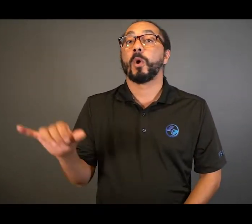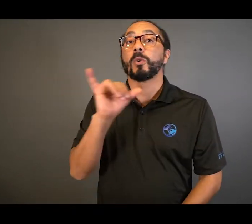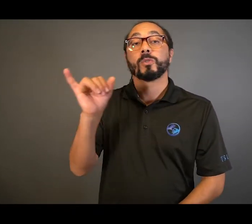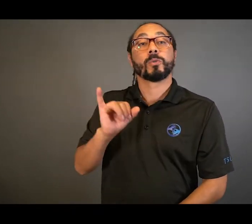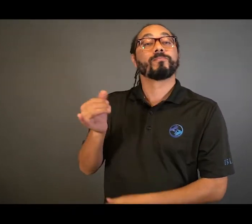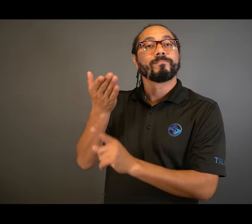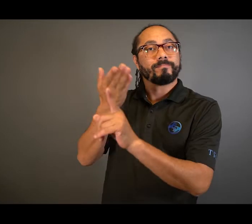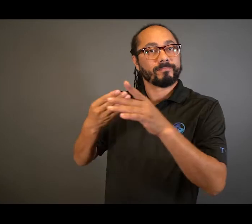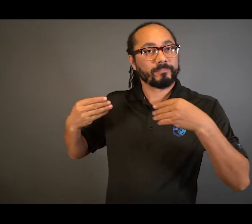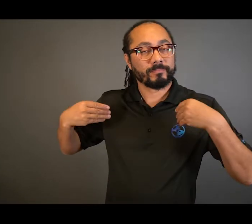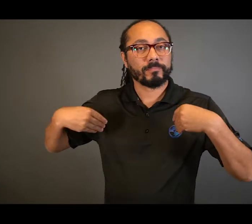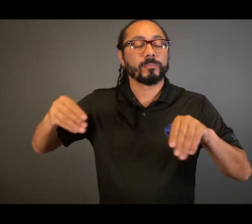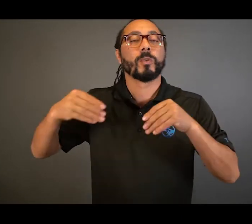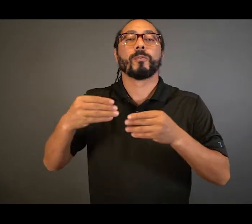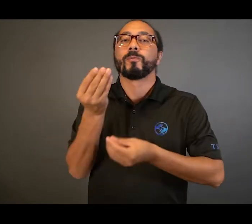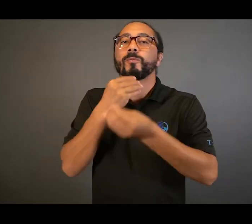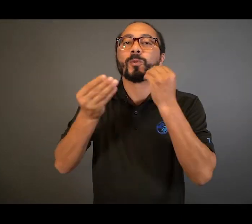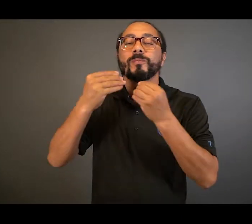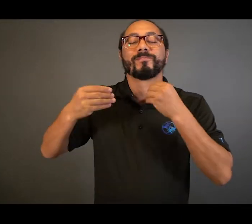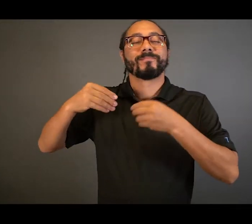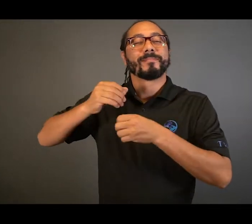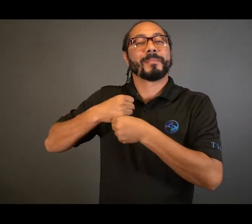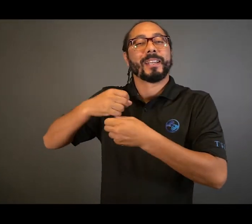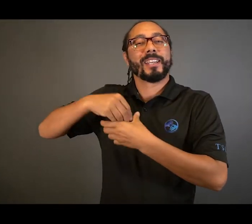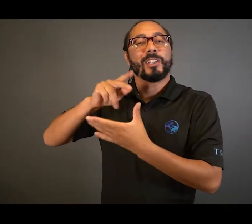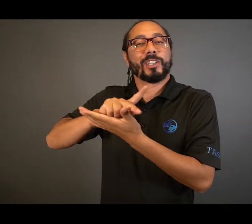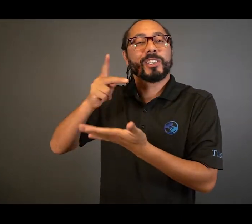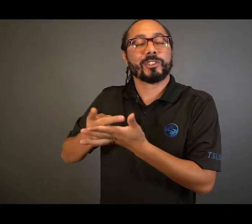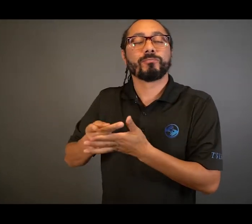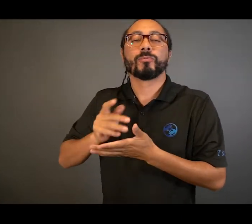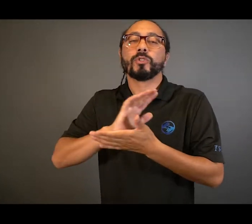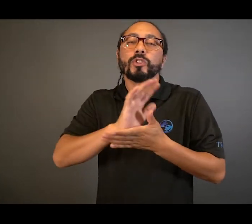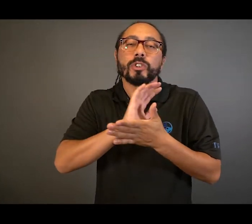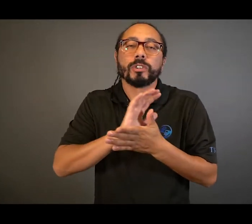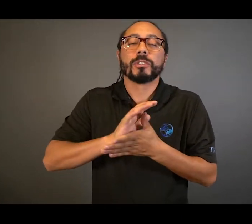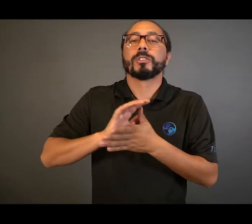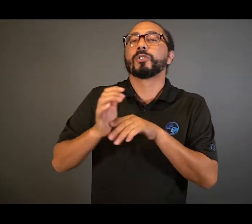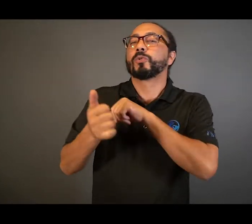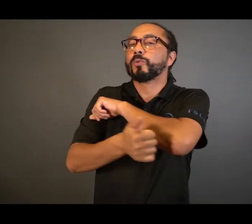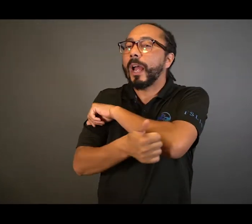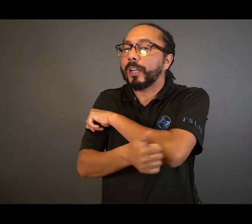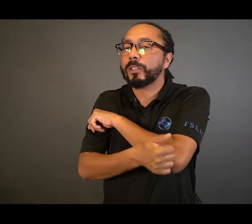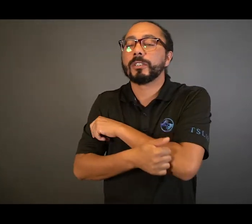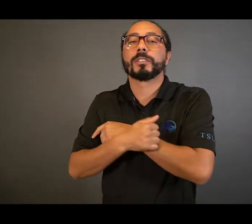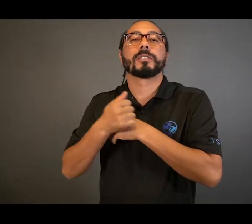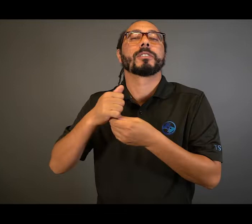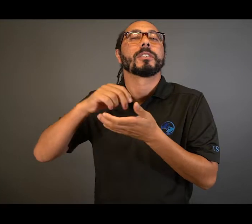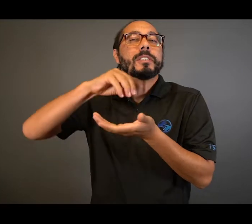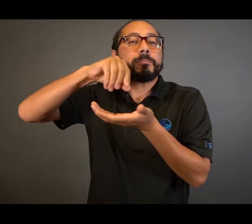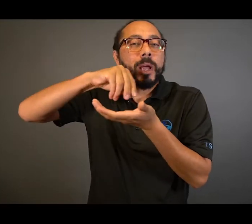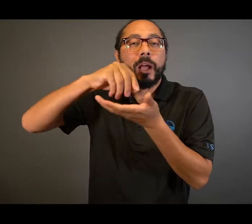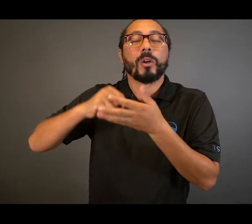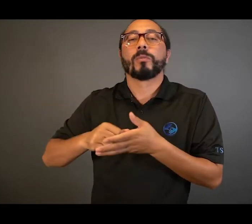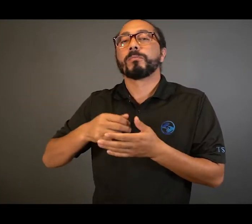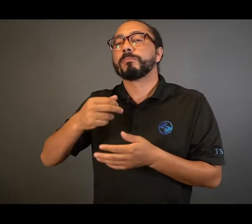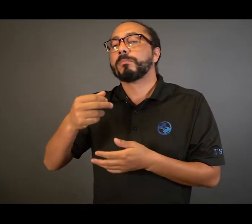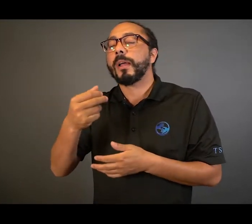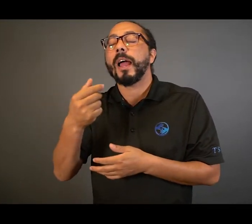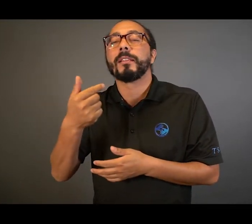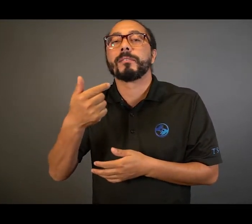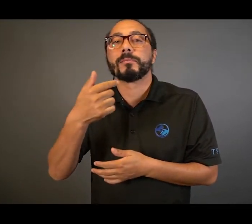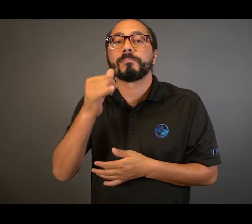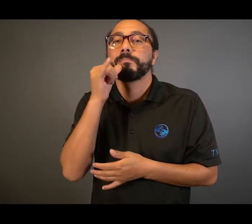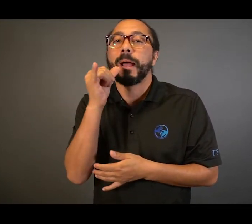He also sold meals prepared in the kitchen alongside cheese and crackers, tobacco, and pipes.